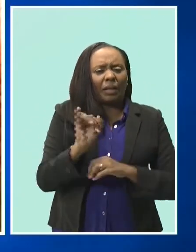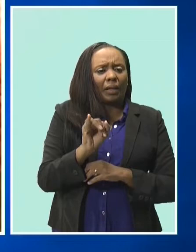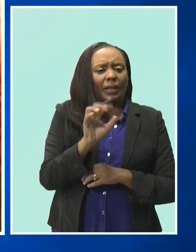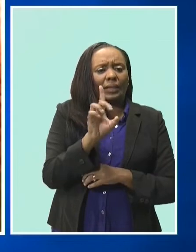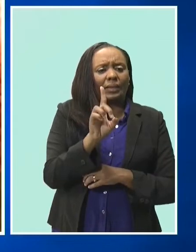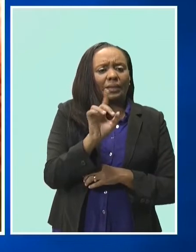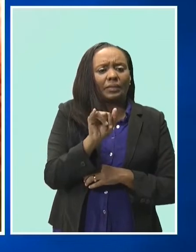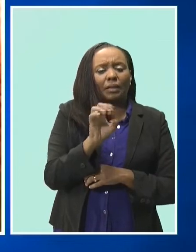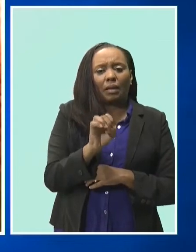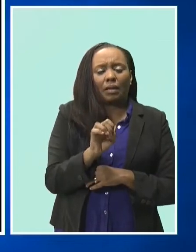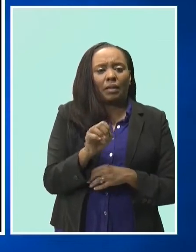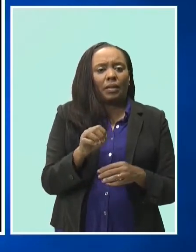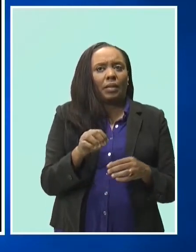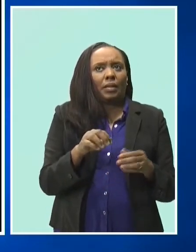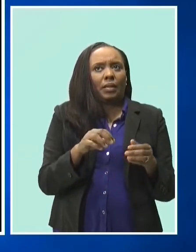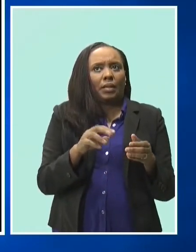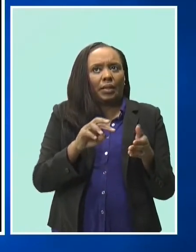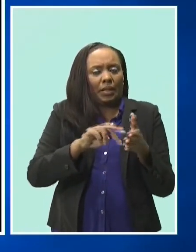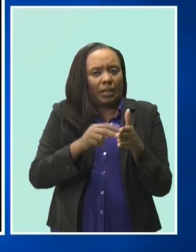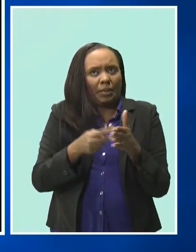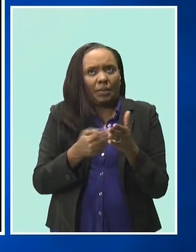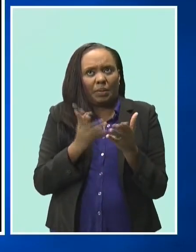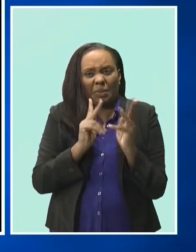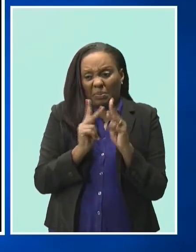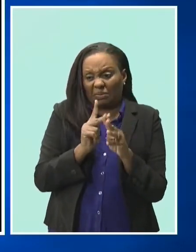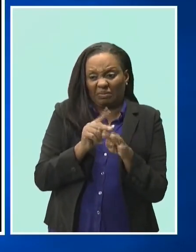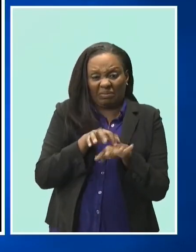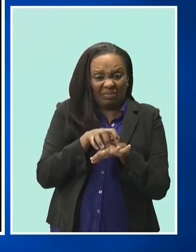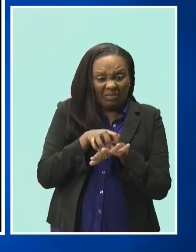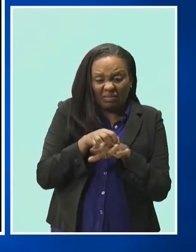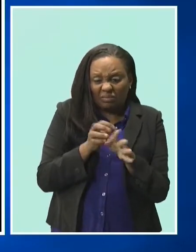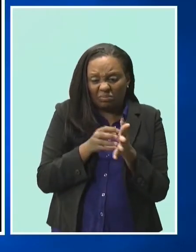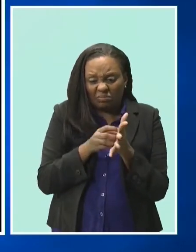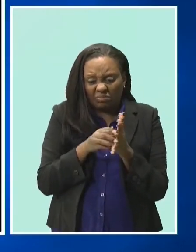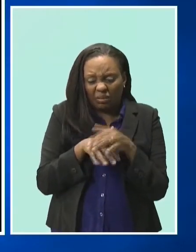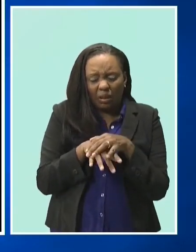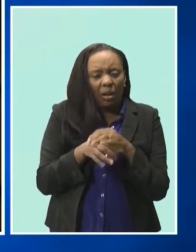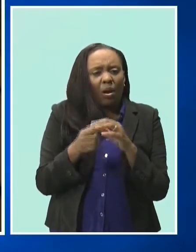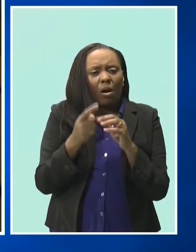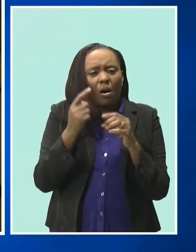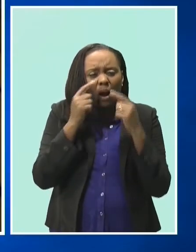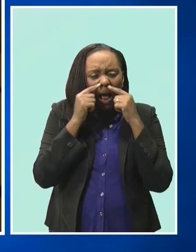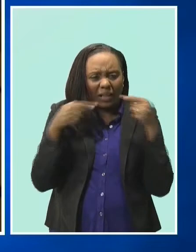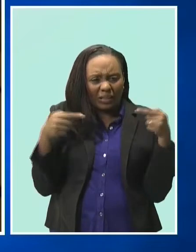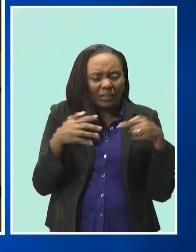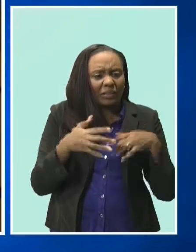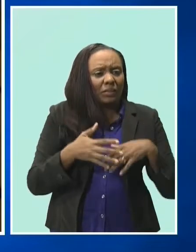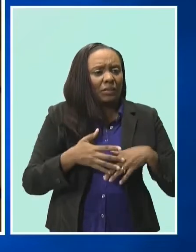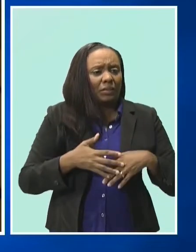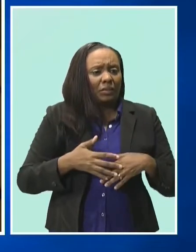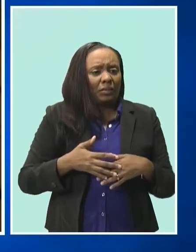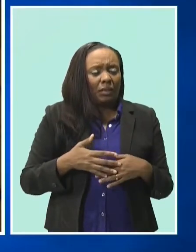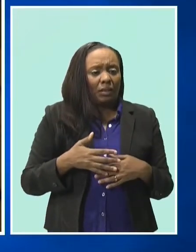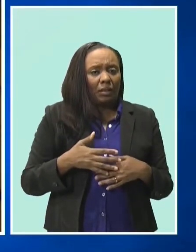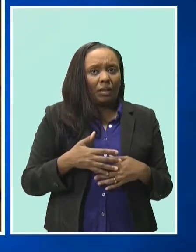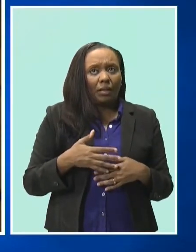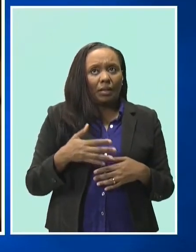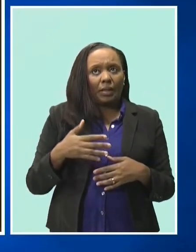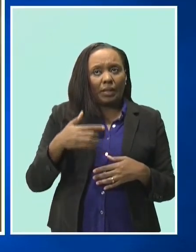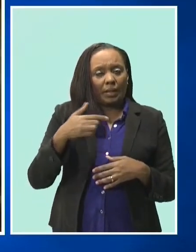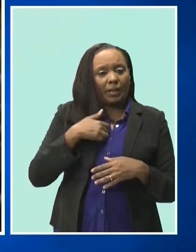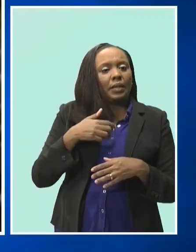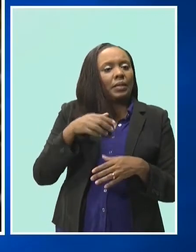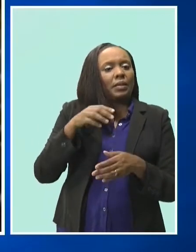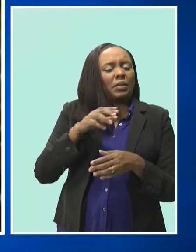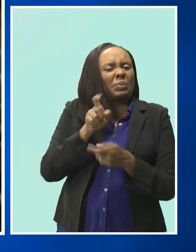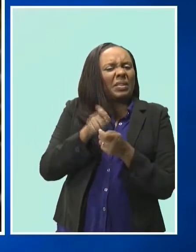cause irritant reactions or you can also get an allergic reaction. And a dermatitis can take the form, as I said, of